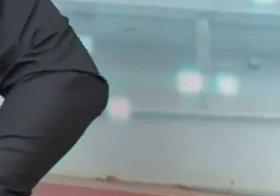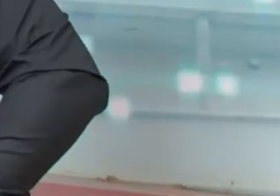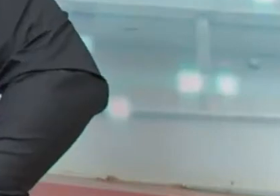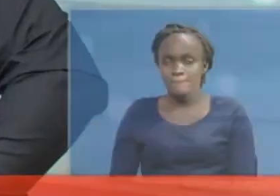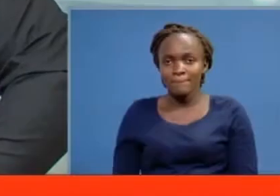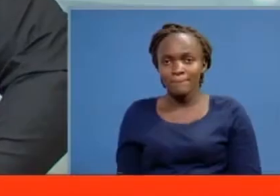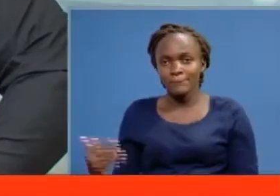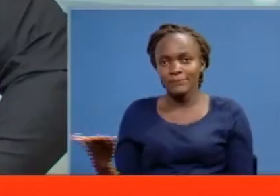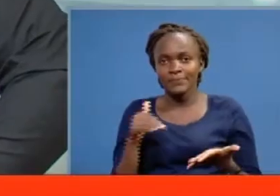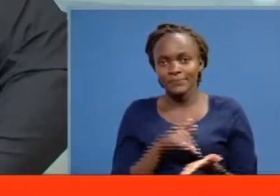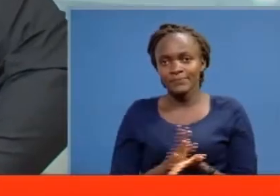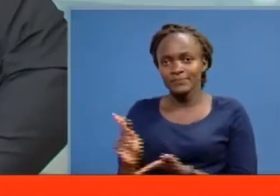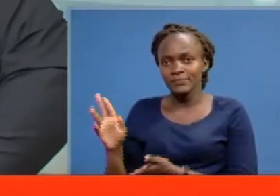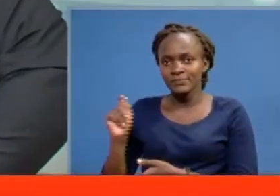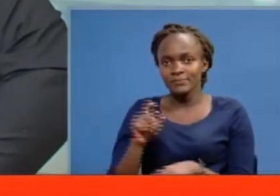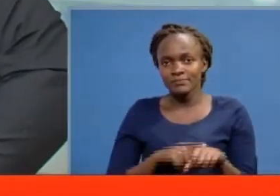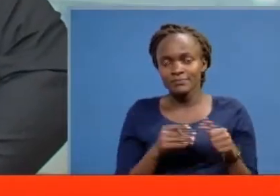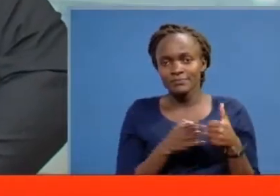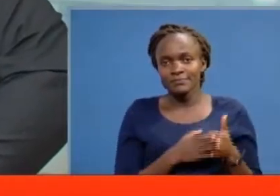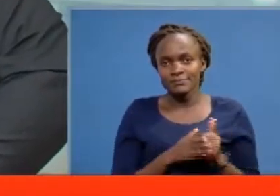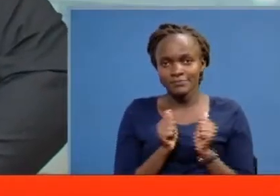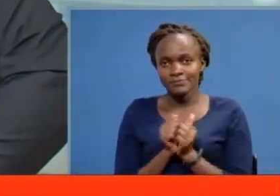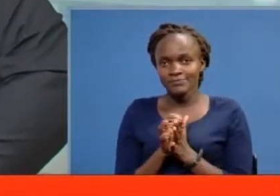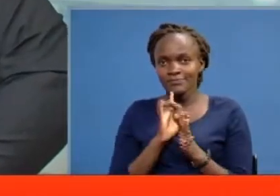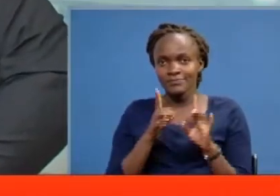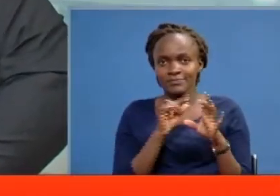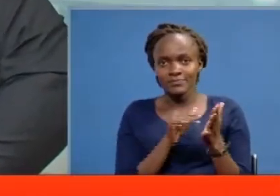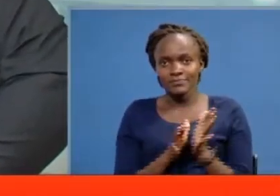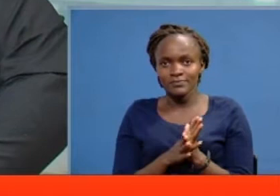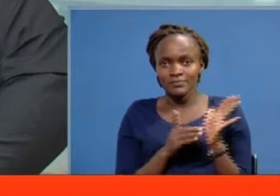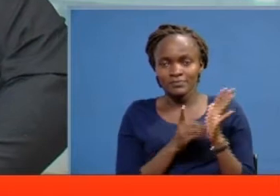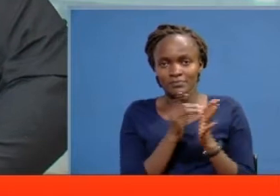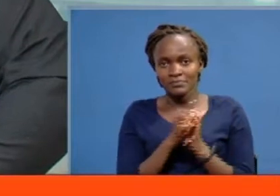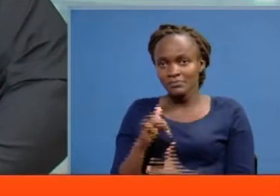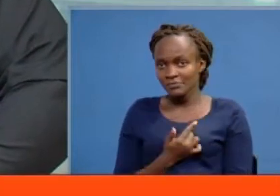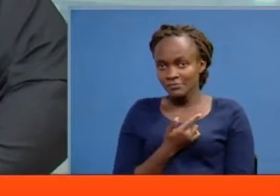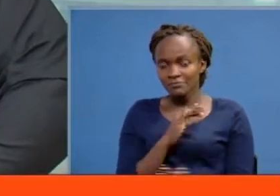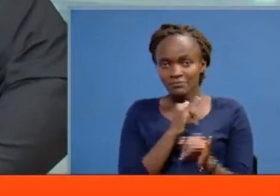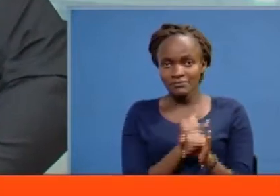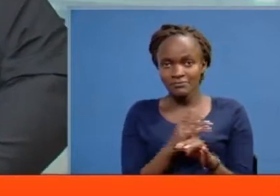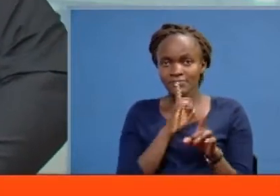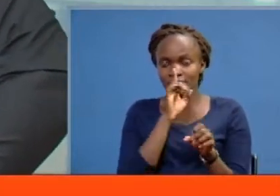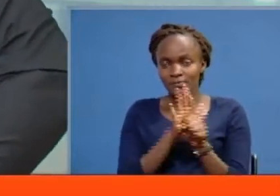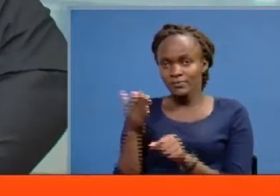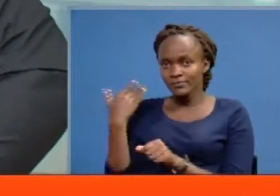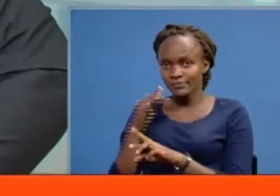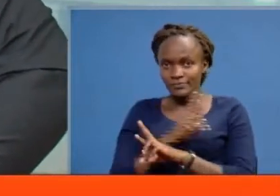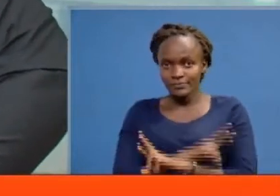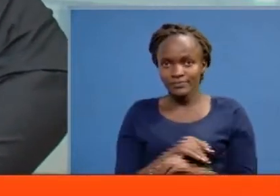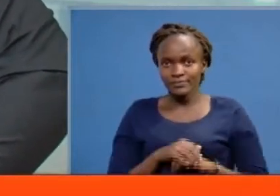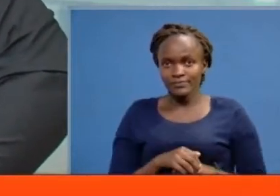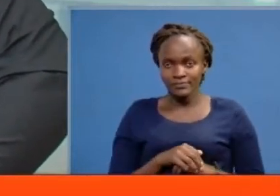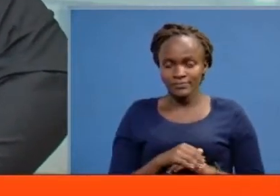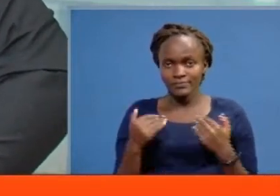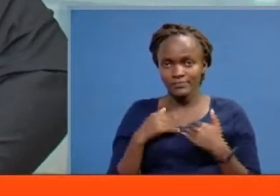Welcome back. You're watching KUTV Primetime News, and we're here to talk about career development, as I promised you before the break. And of